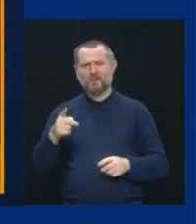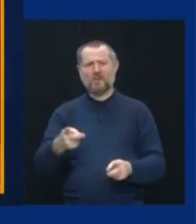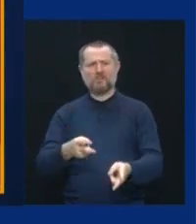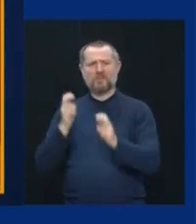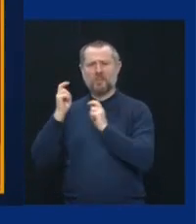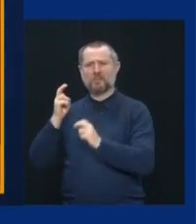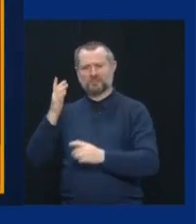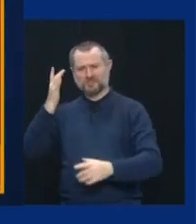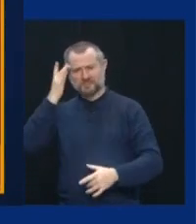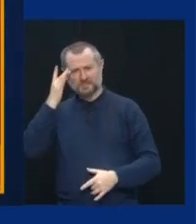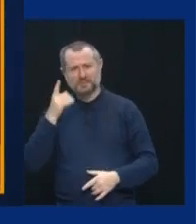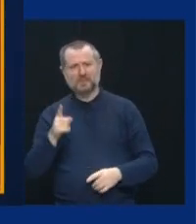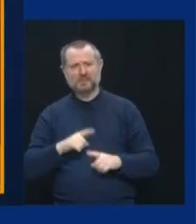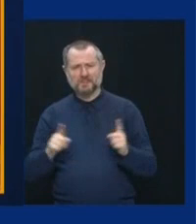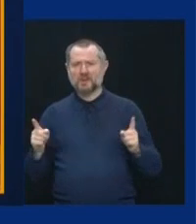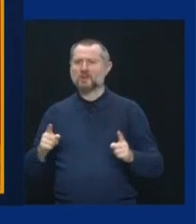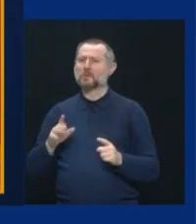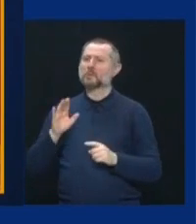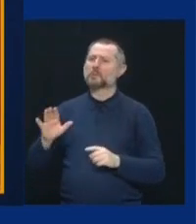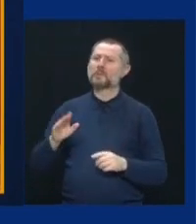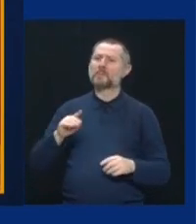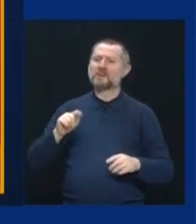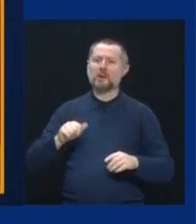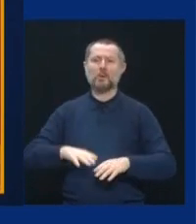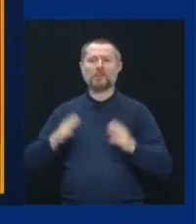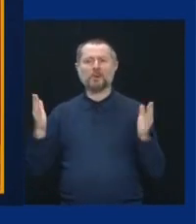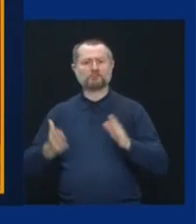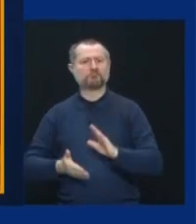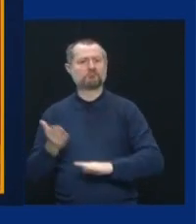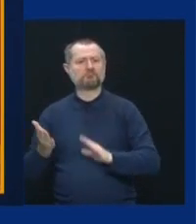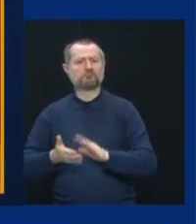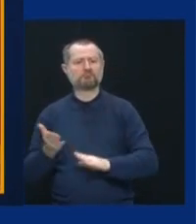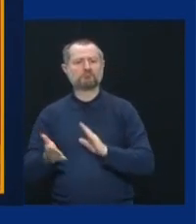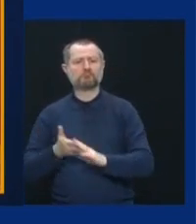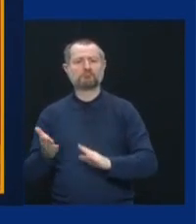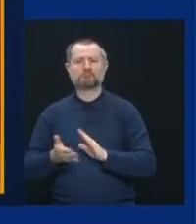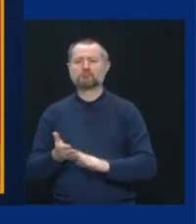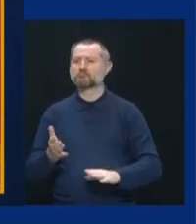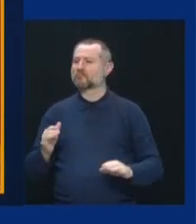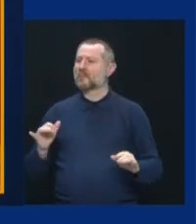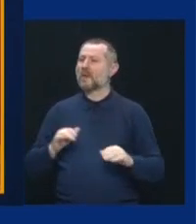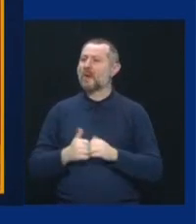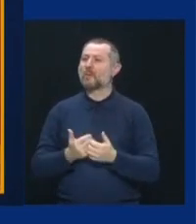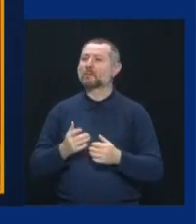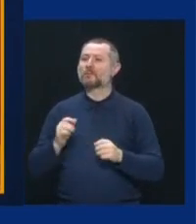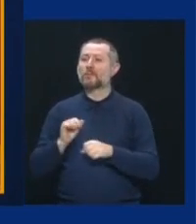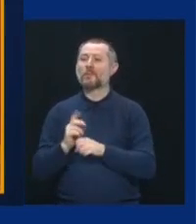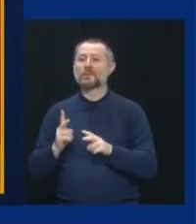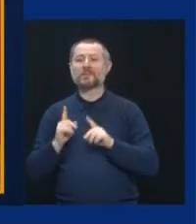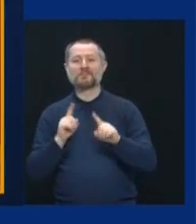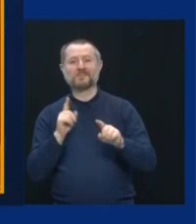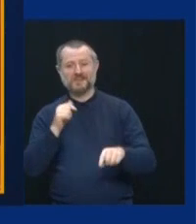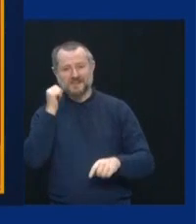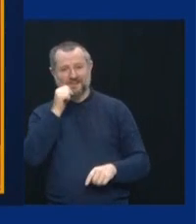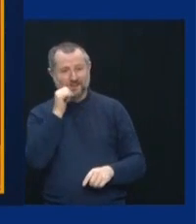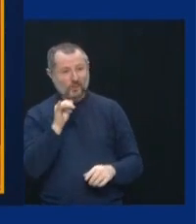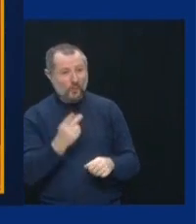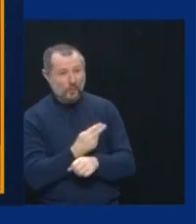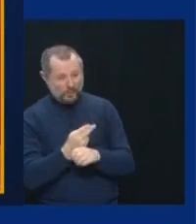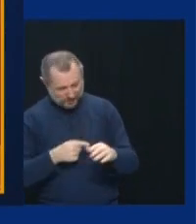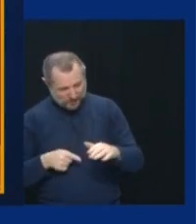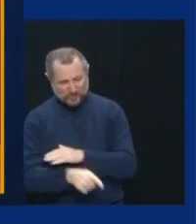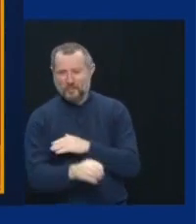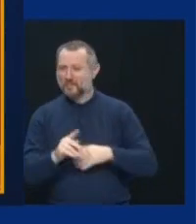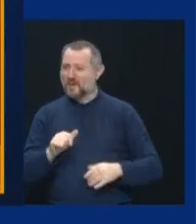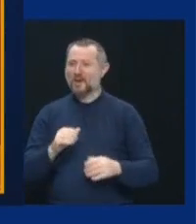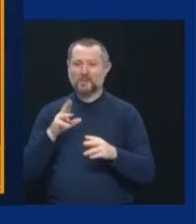but you kept the system running. The system has to run. That's how essential workers get to work. And you really did a masterful job.